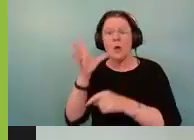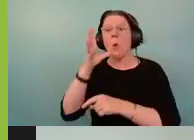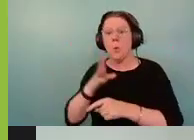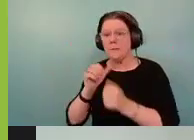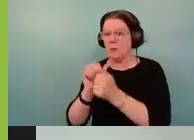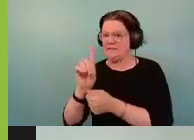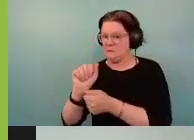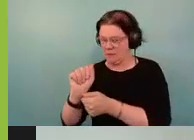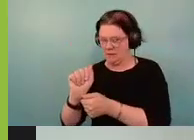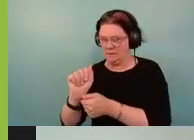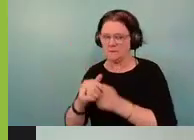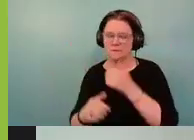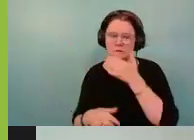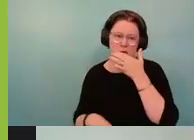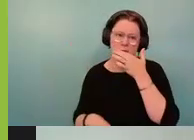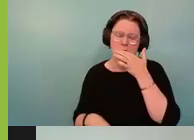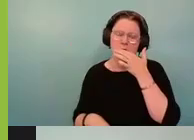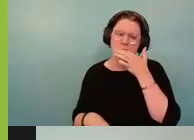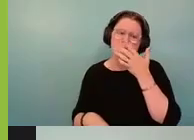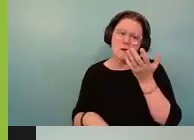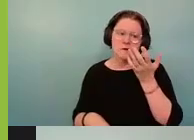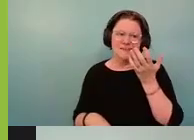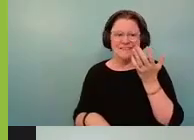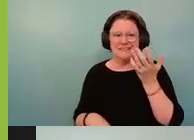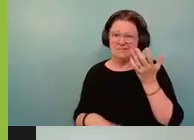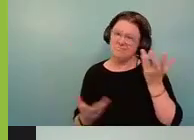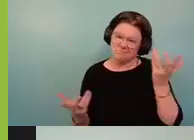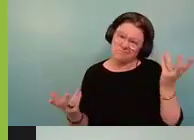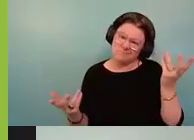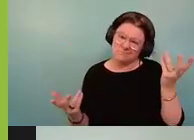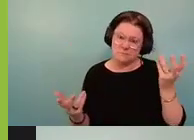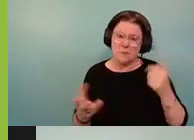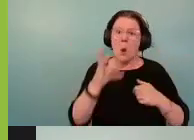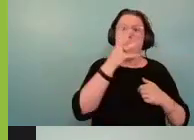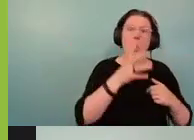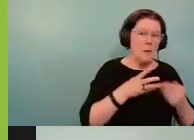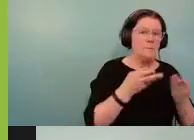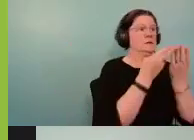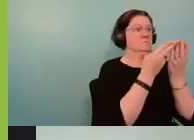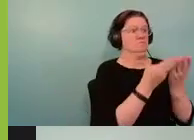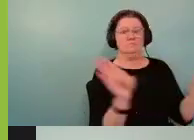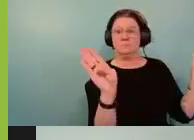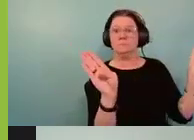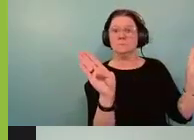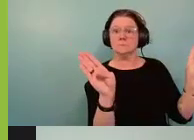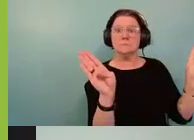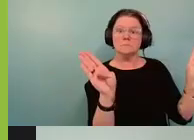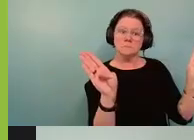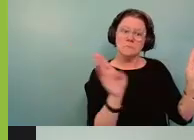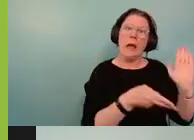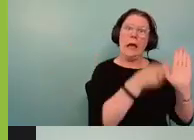disabilities. I think that, that makes sense. Women in general have a higher rate of being